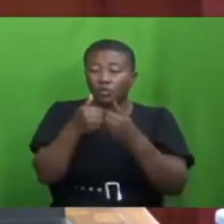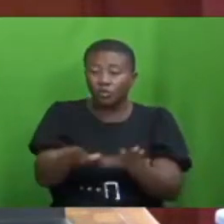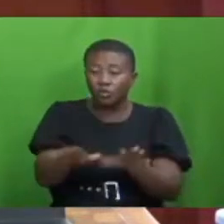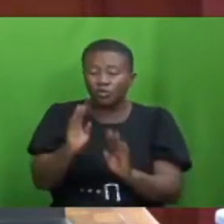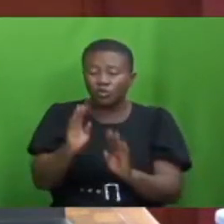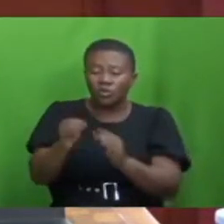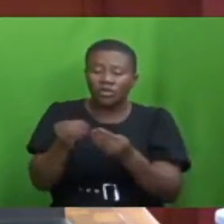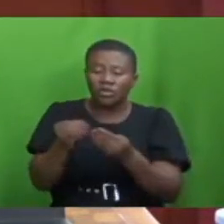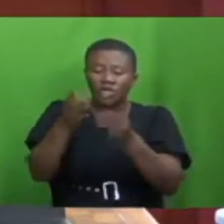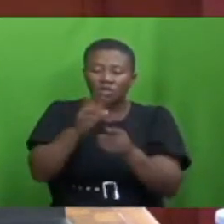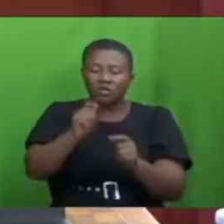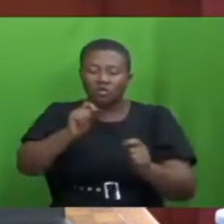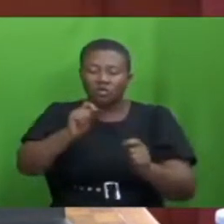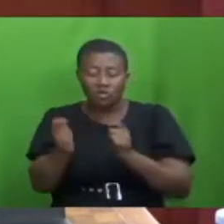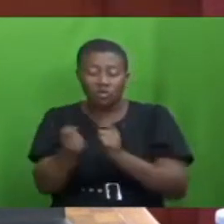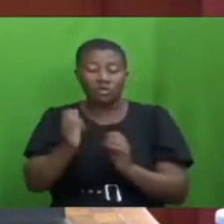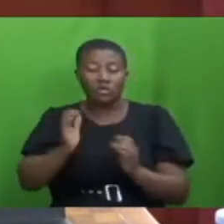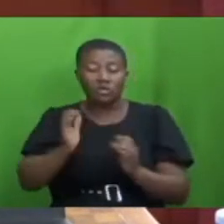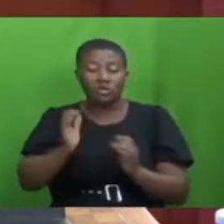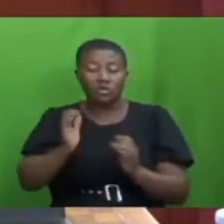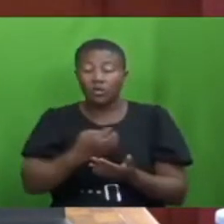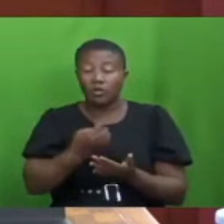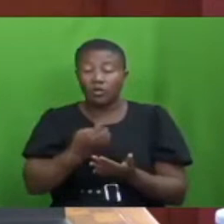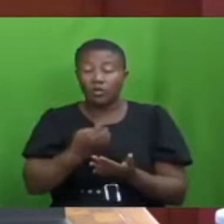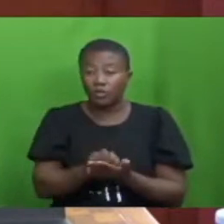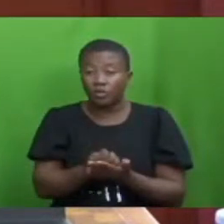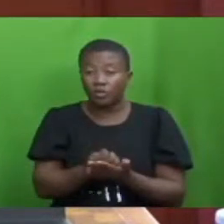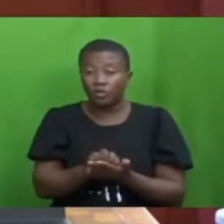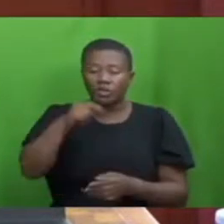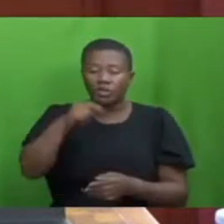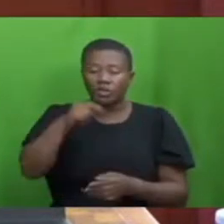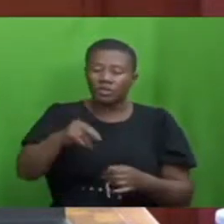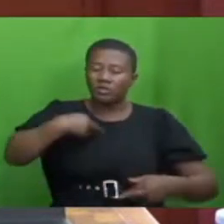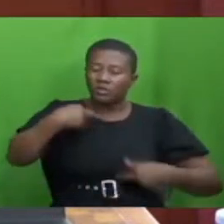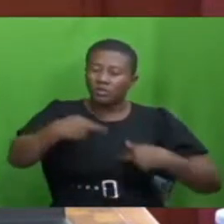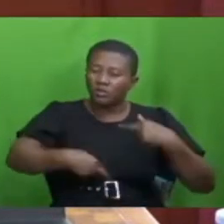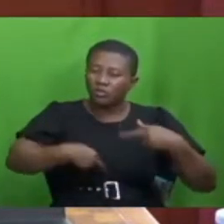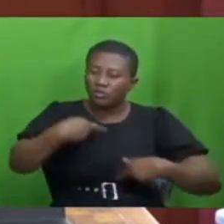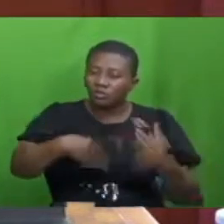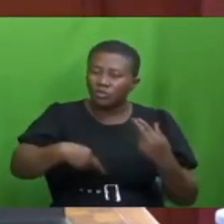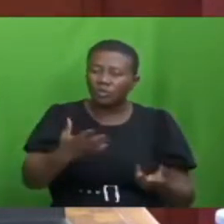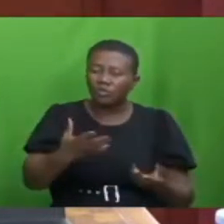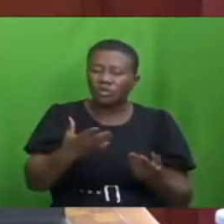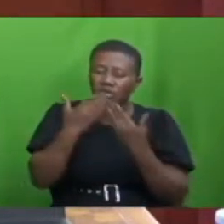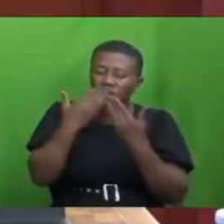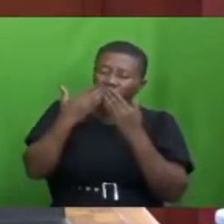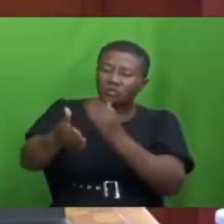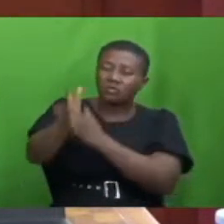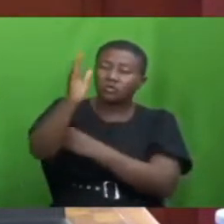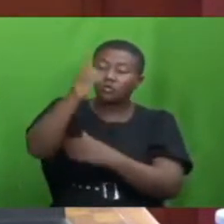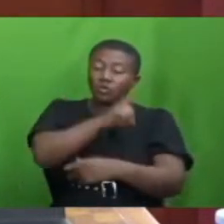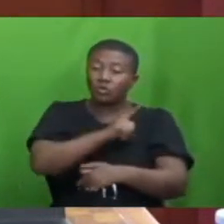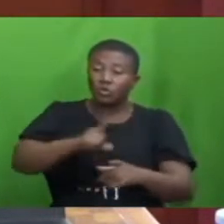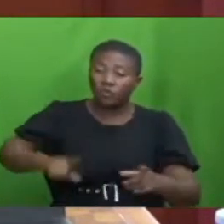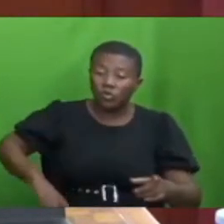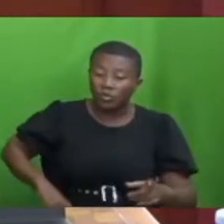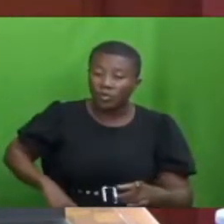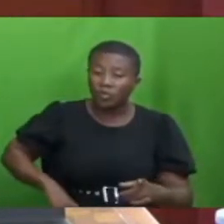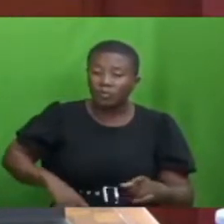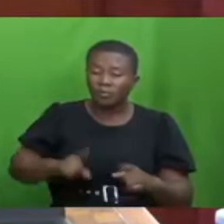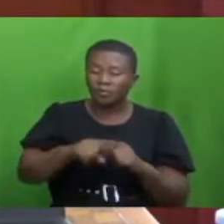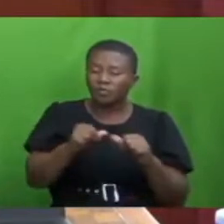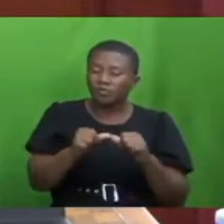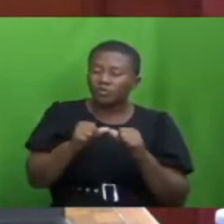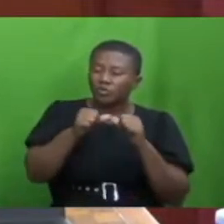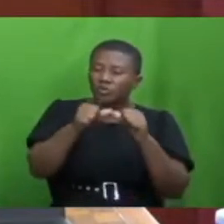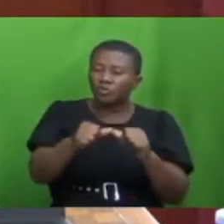that He has recovered and restored some of our losses, and He has revived our economy. Mr. Speaker, we